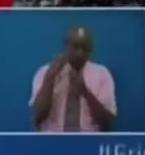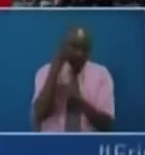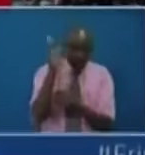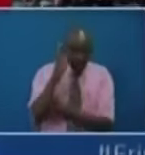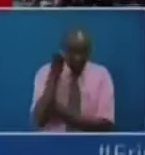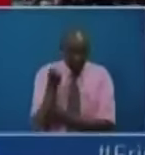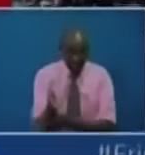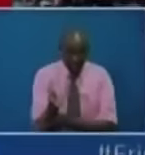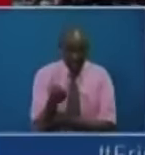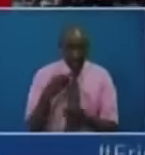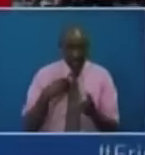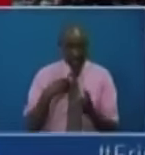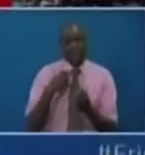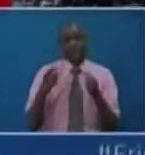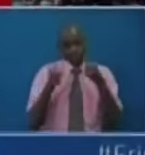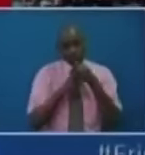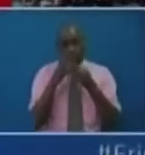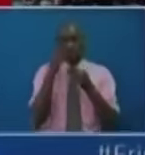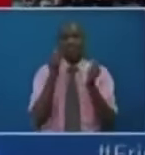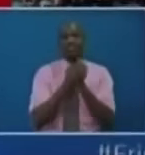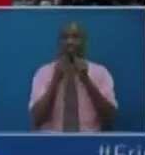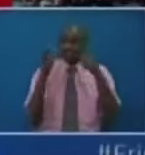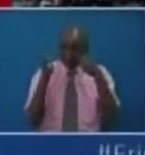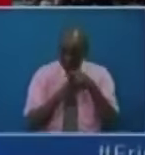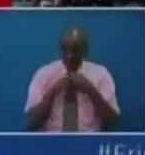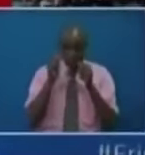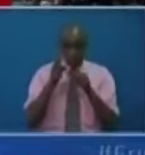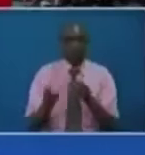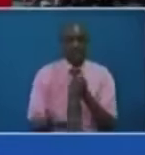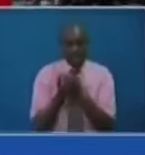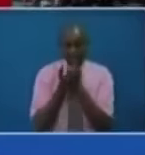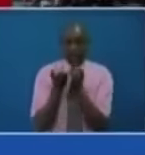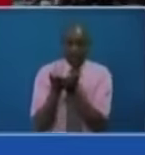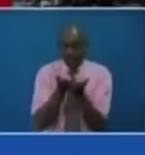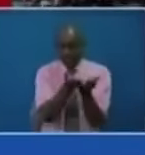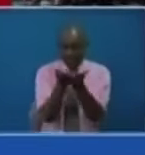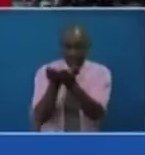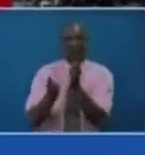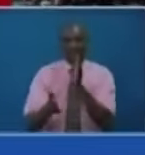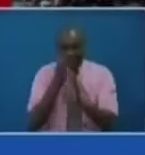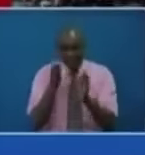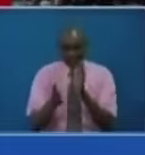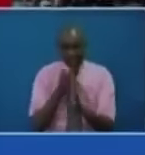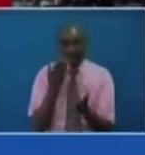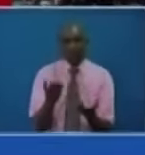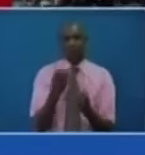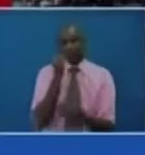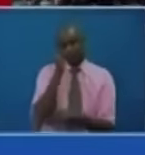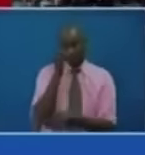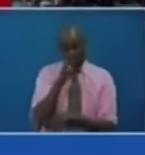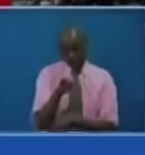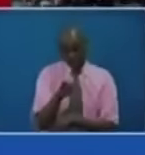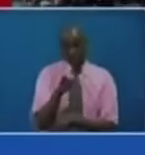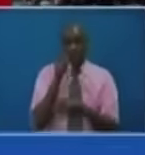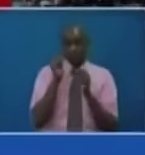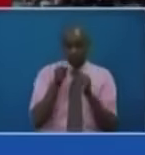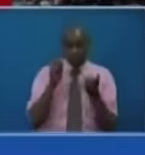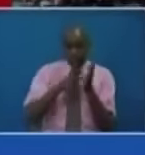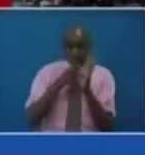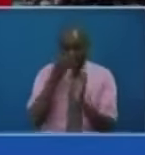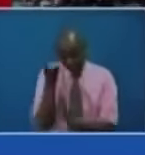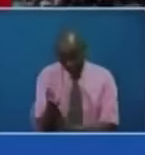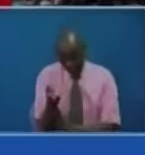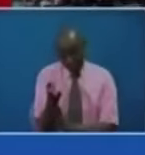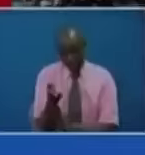billion shillings by June 2017 to boost the aging fleet and fast-track the 5 billion shilling cable car project as